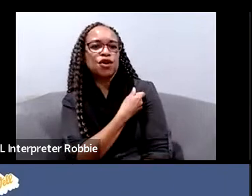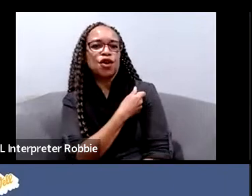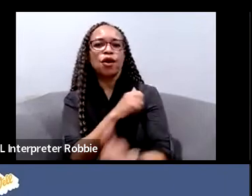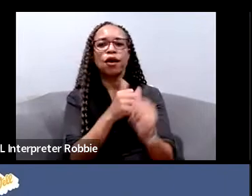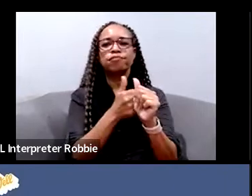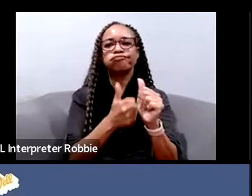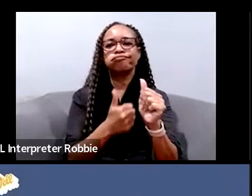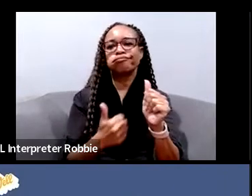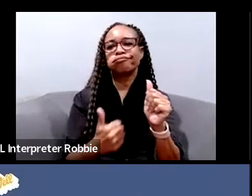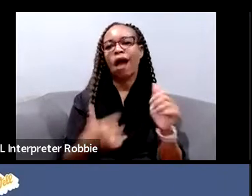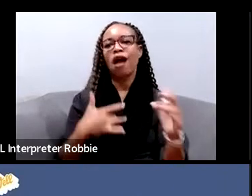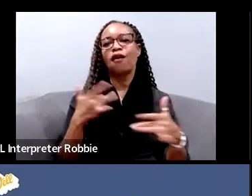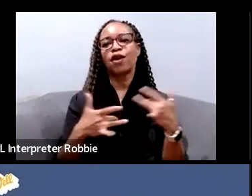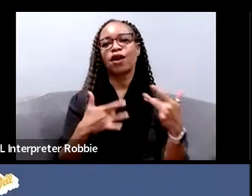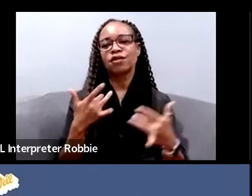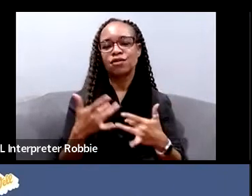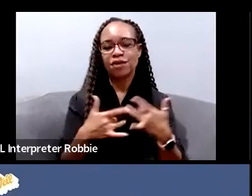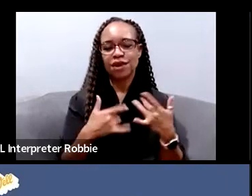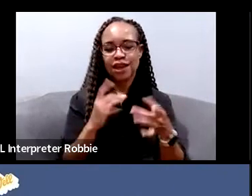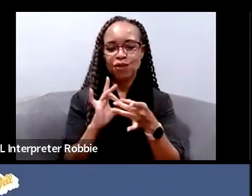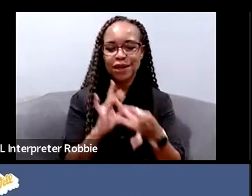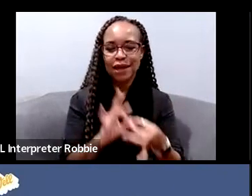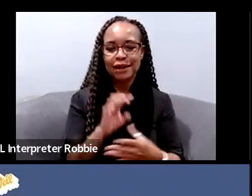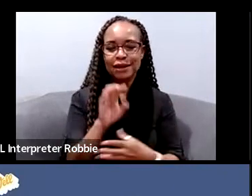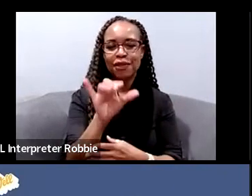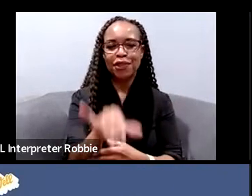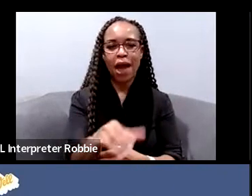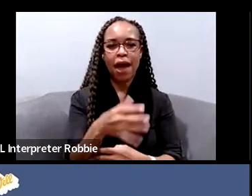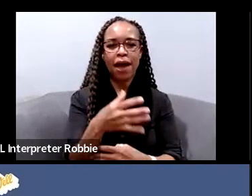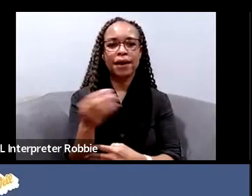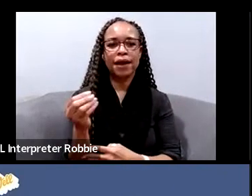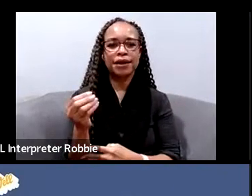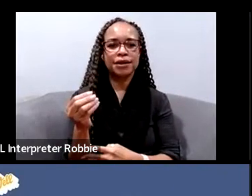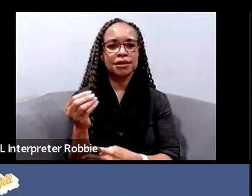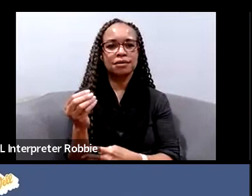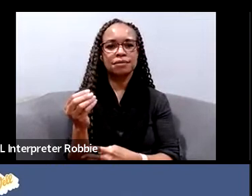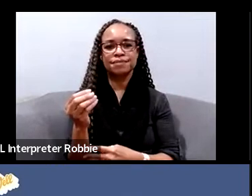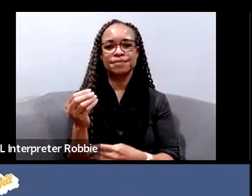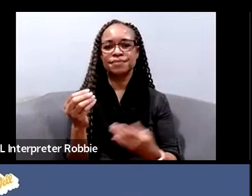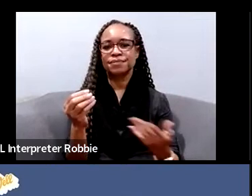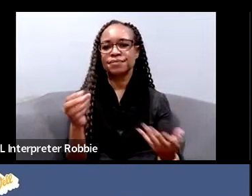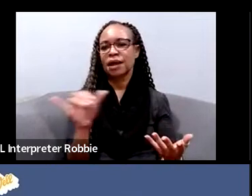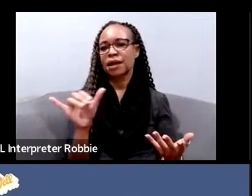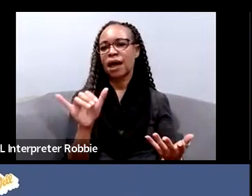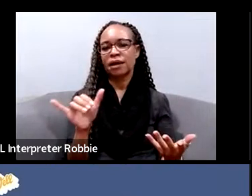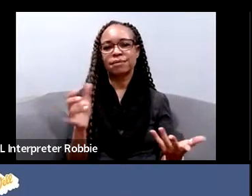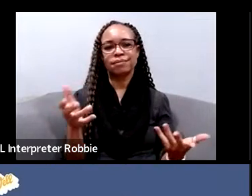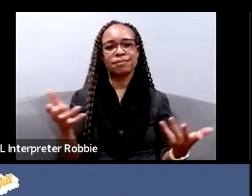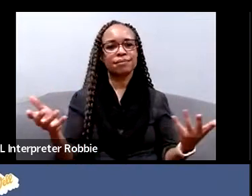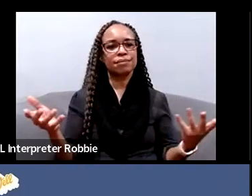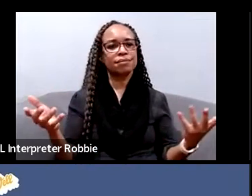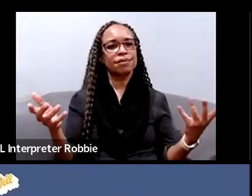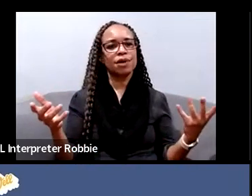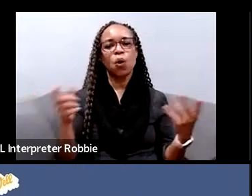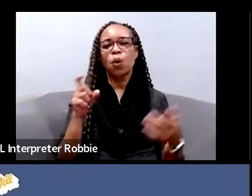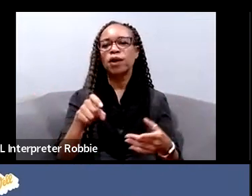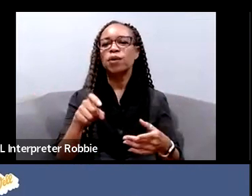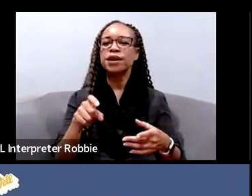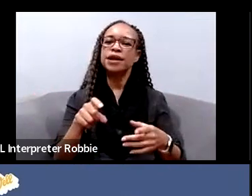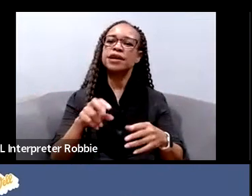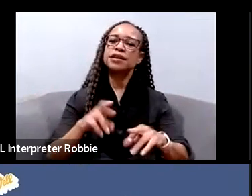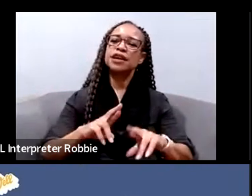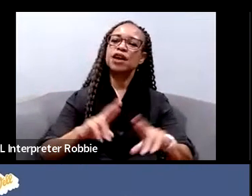for boosters on top of that. And just like, what do you feel like we should be sort of preparing